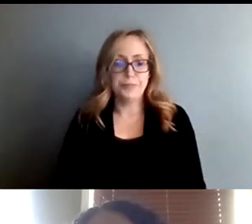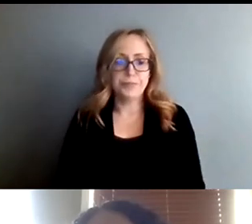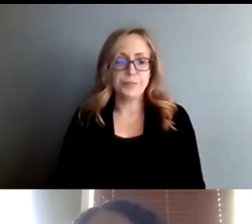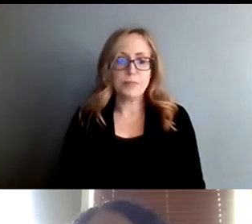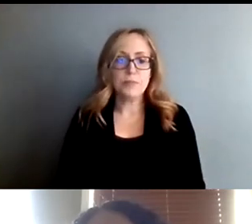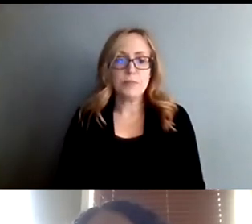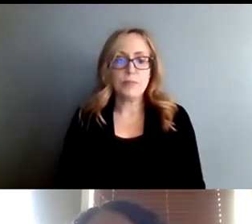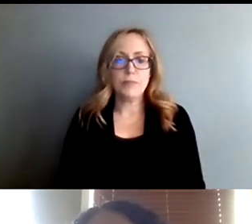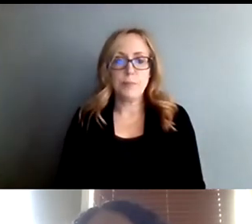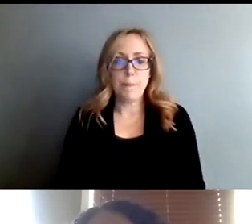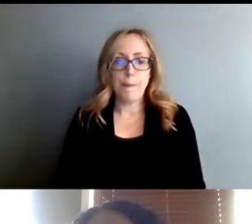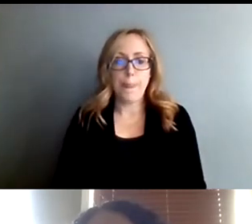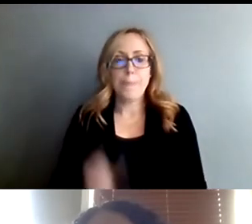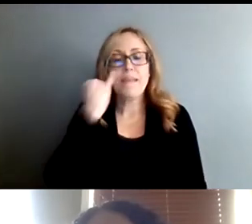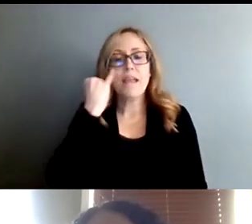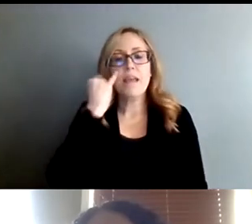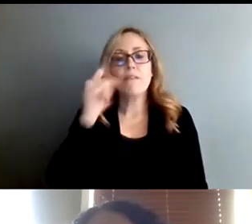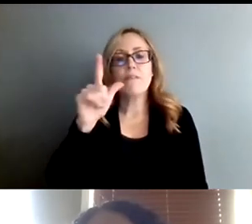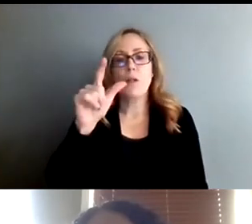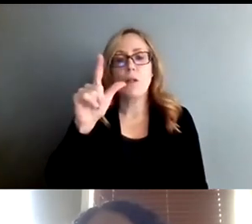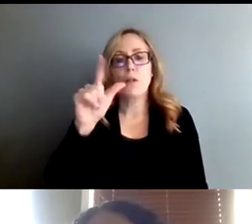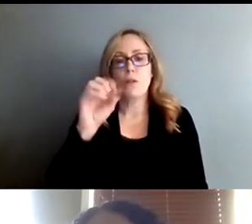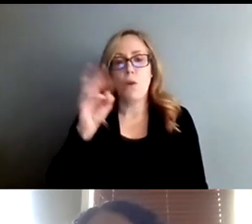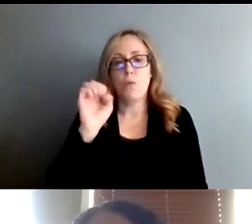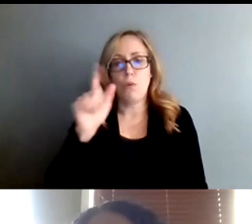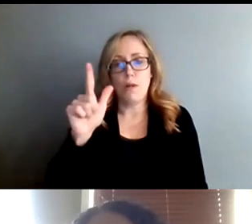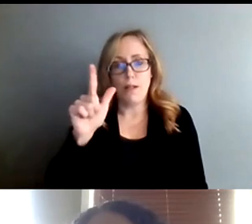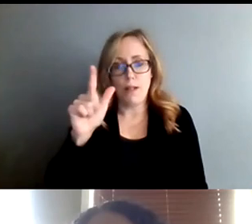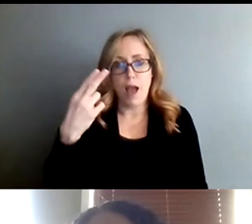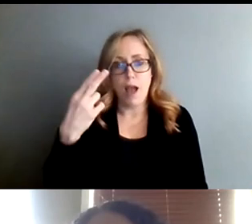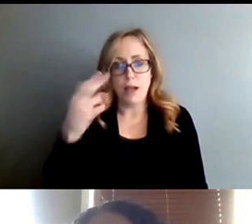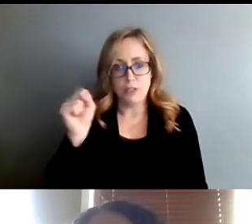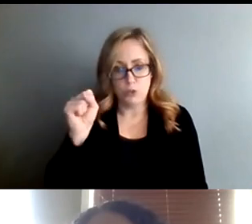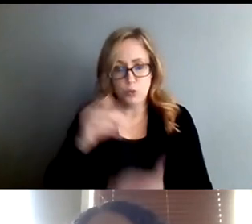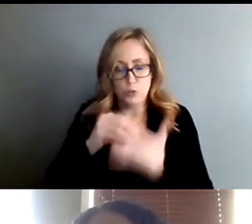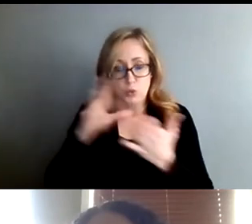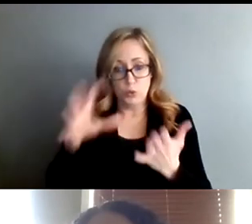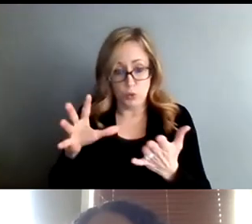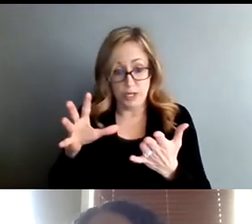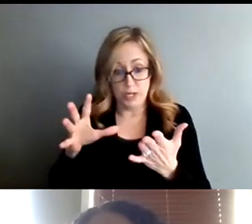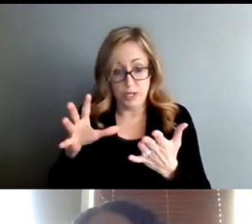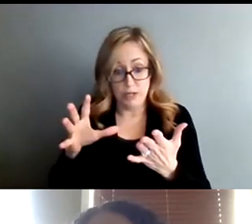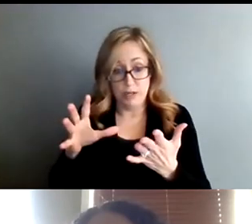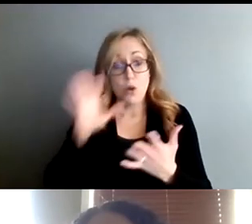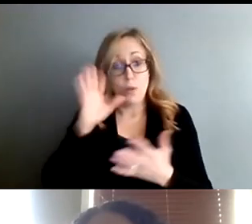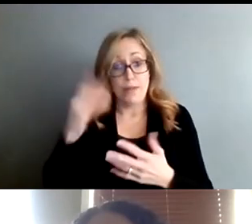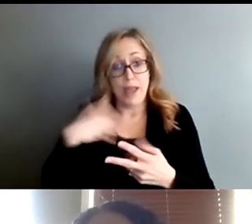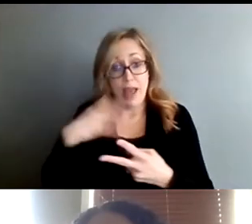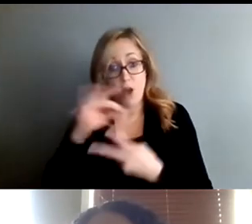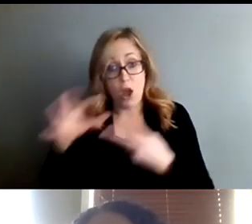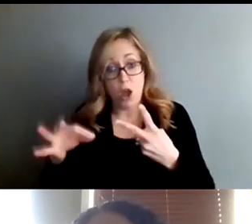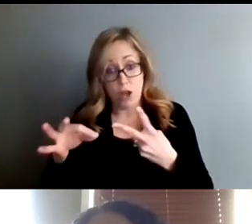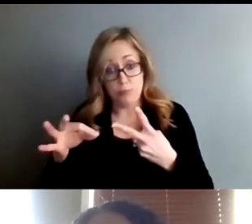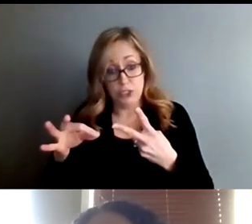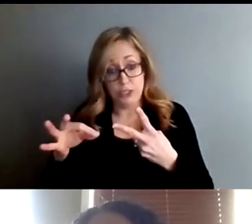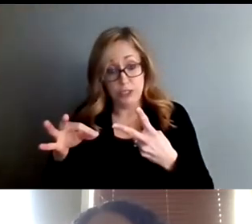If a Lowell High student, will they still have the option to stay fully remote even during the